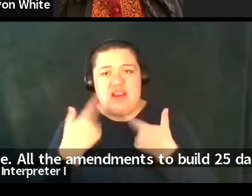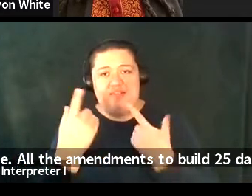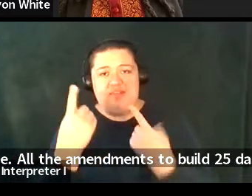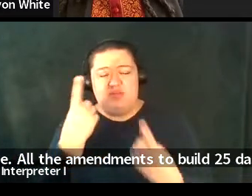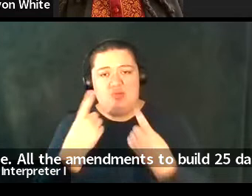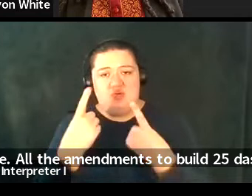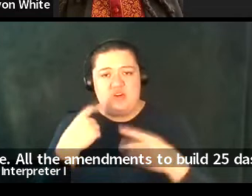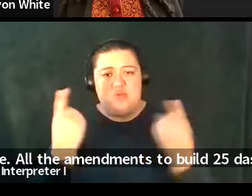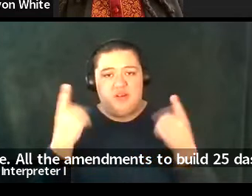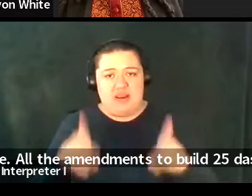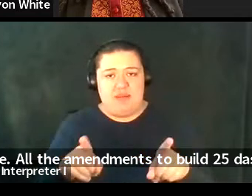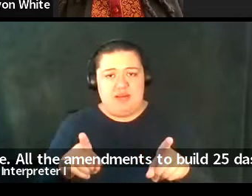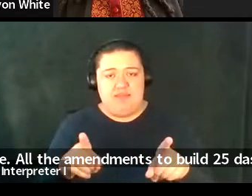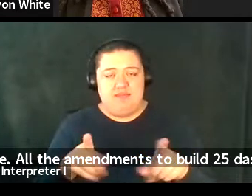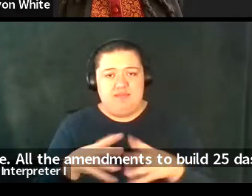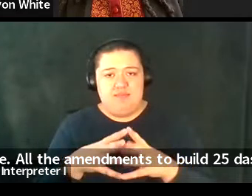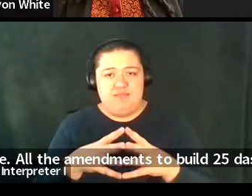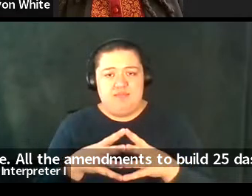What's happening here?